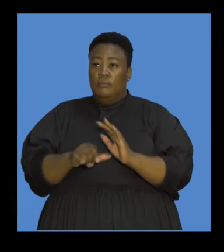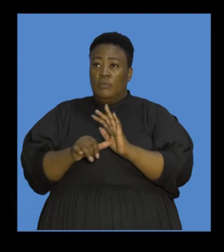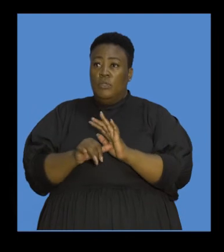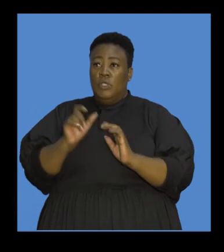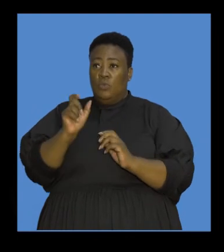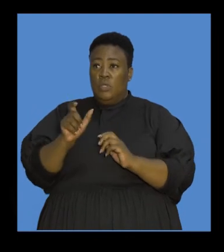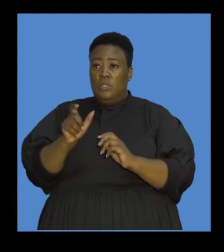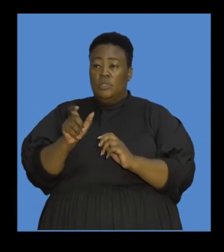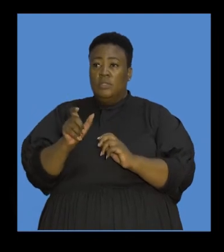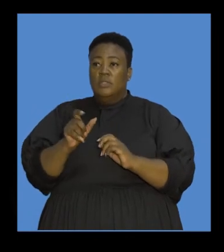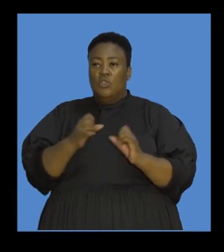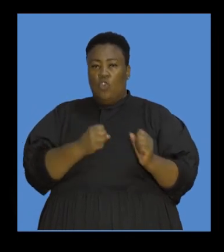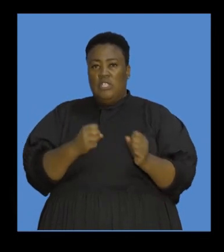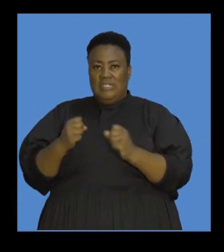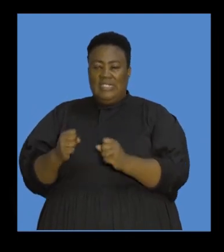Keywords: